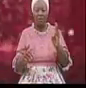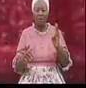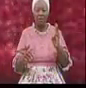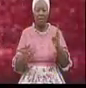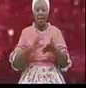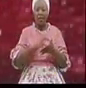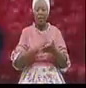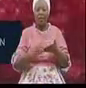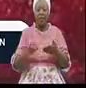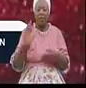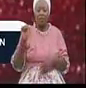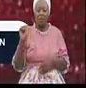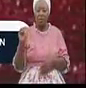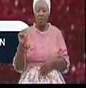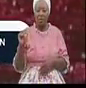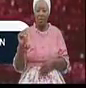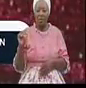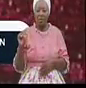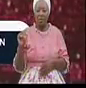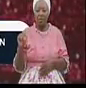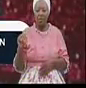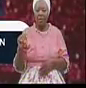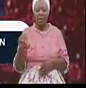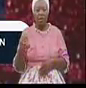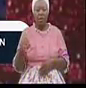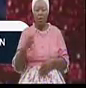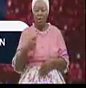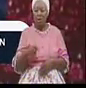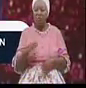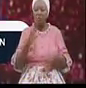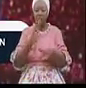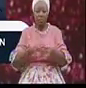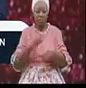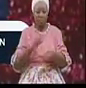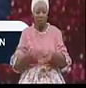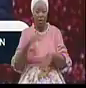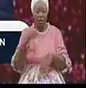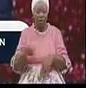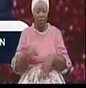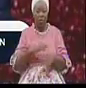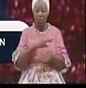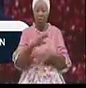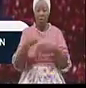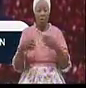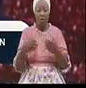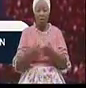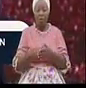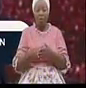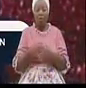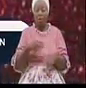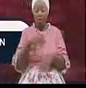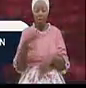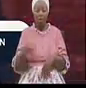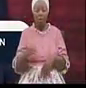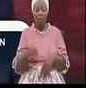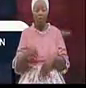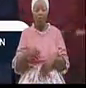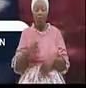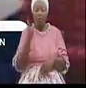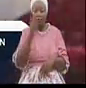reading from verse 15, it says, beware of false prophets.